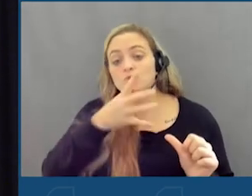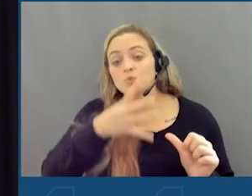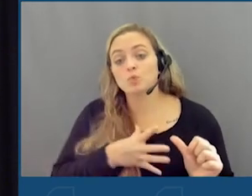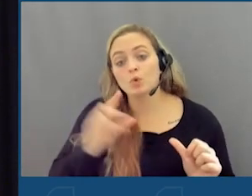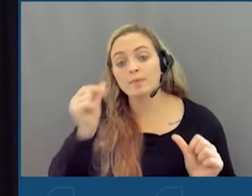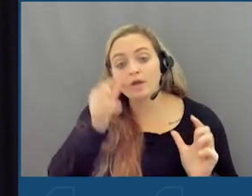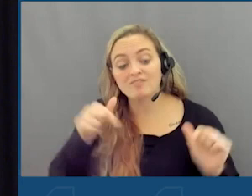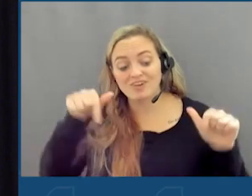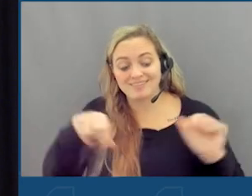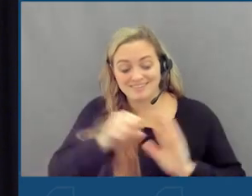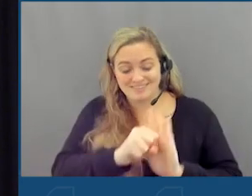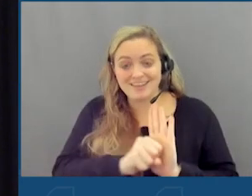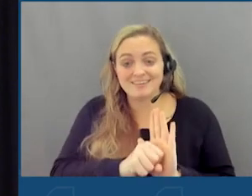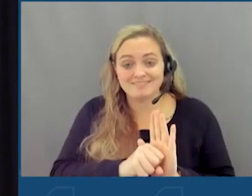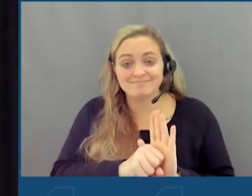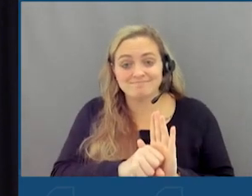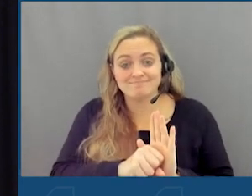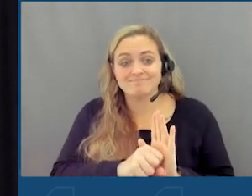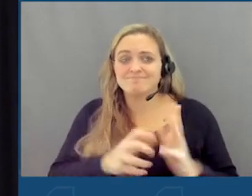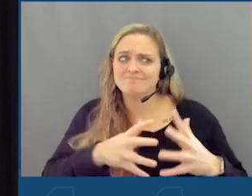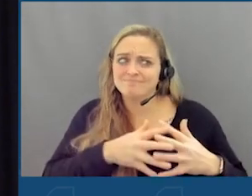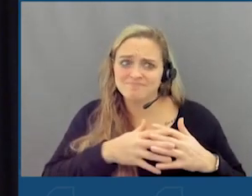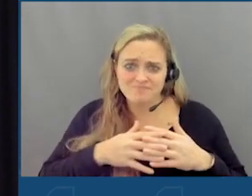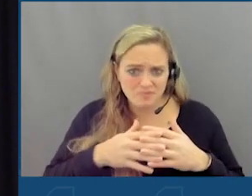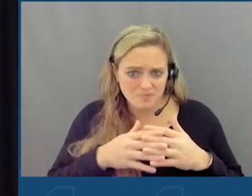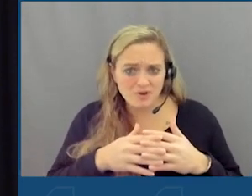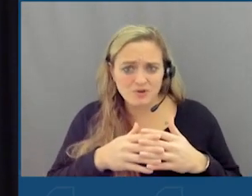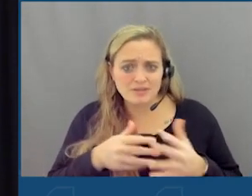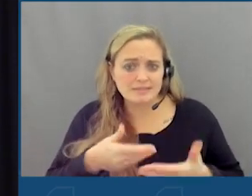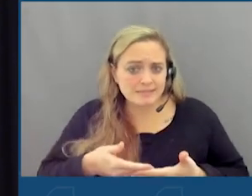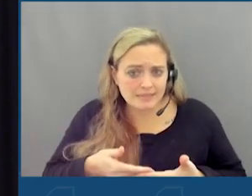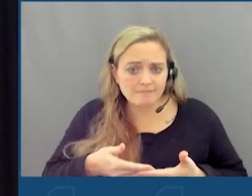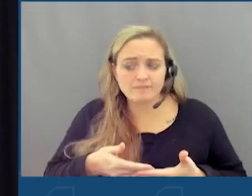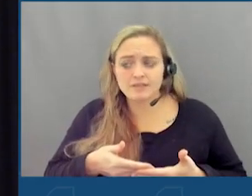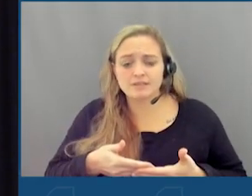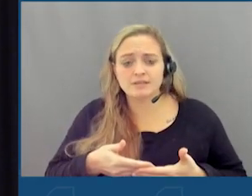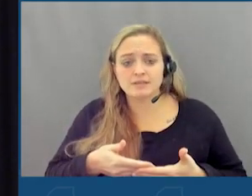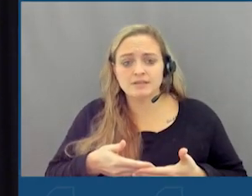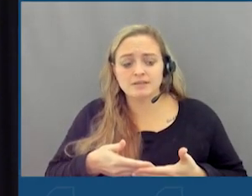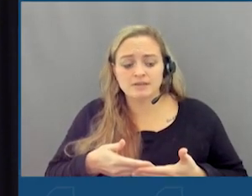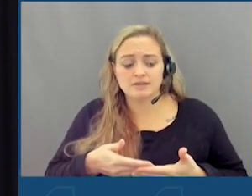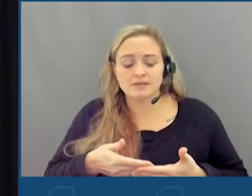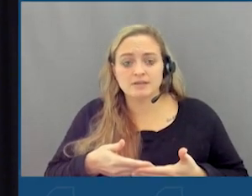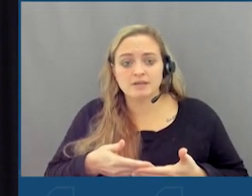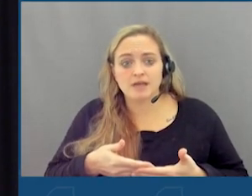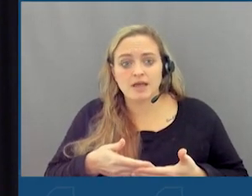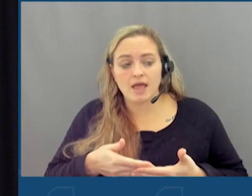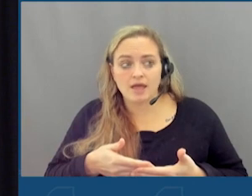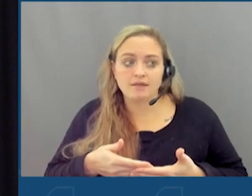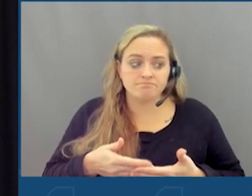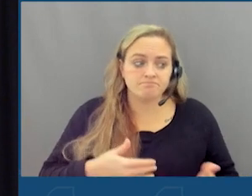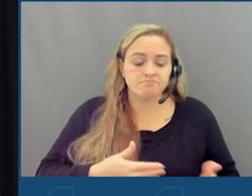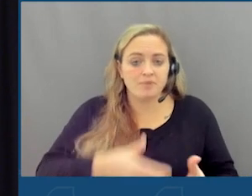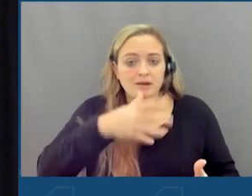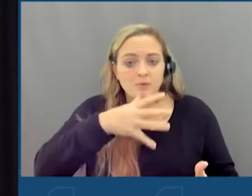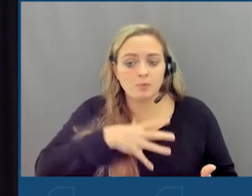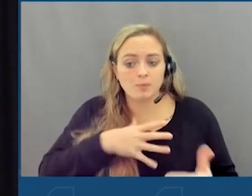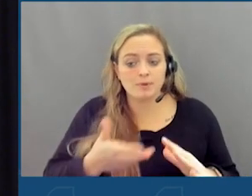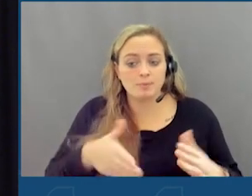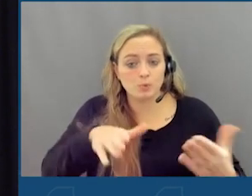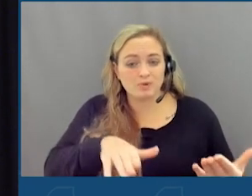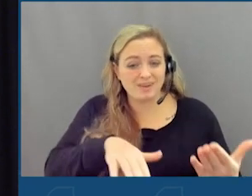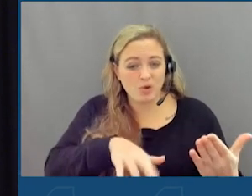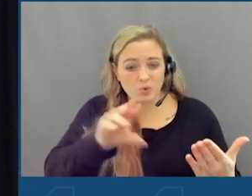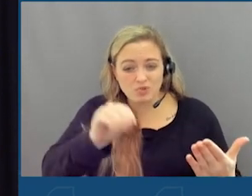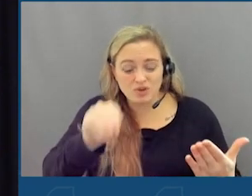this state, America's infant and maternal mortality rates are